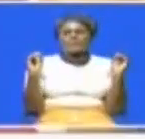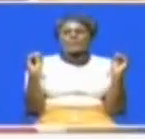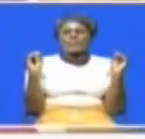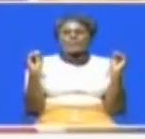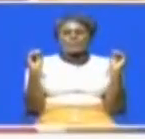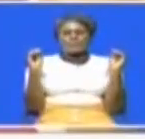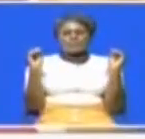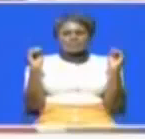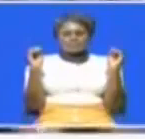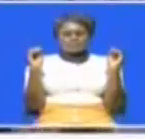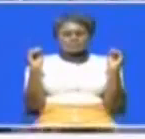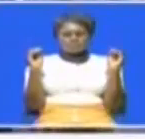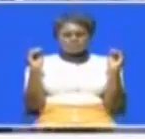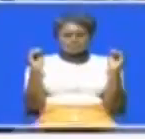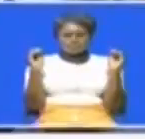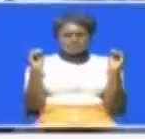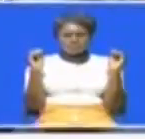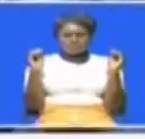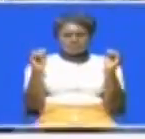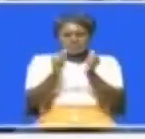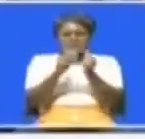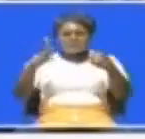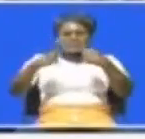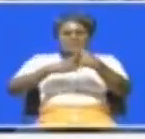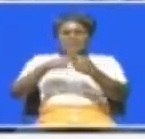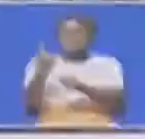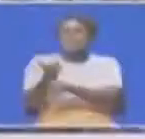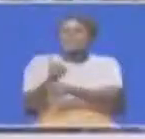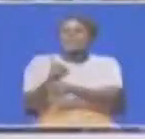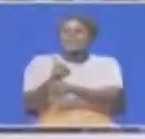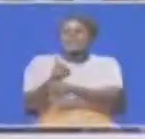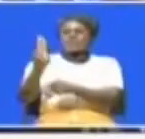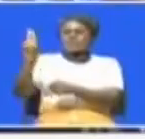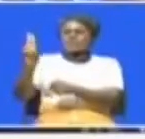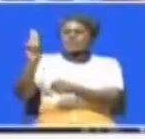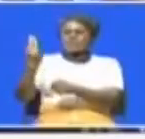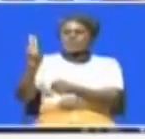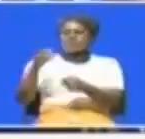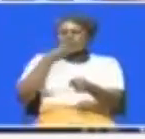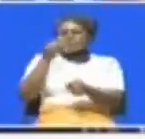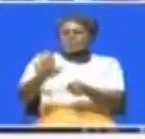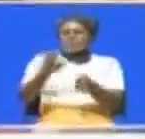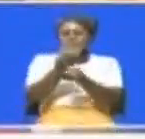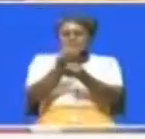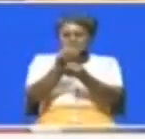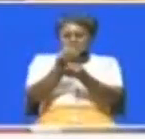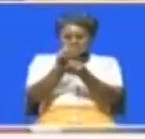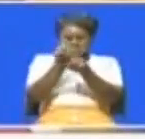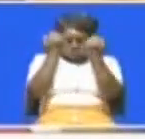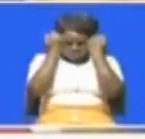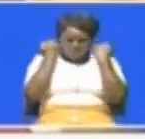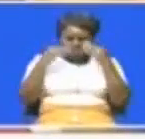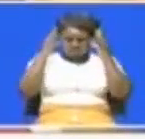place. In a 19-minute press conference, the president largely reacted to the Supreme Court ruling. Not only